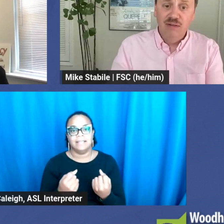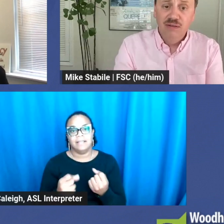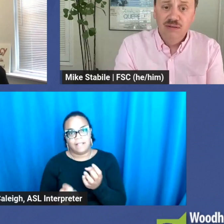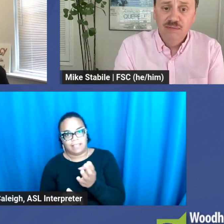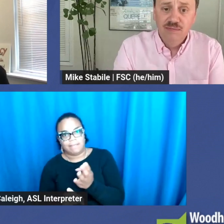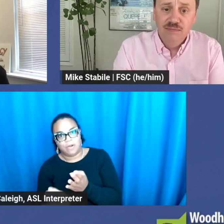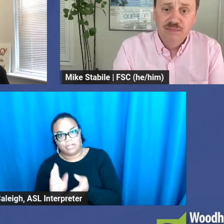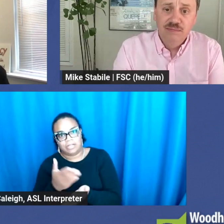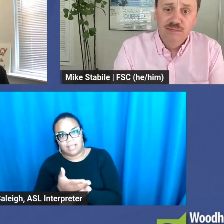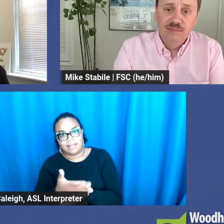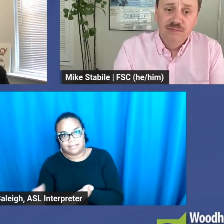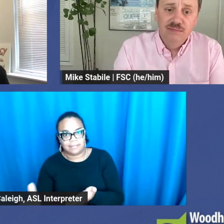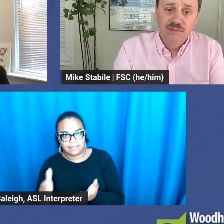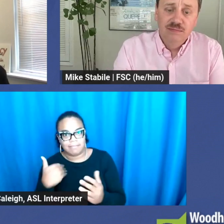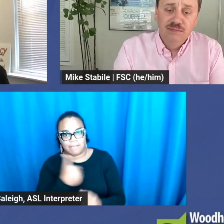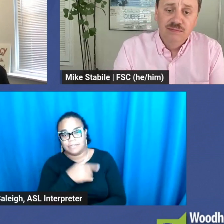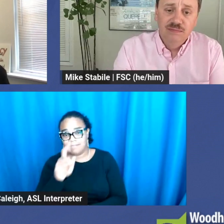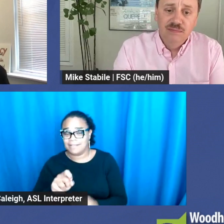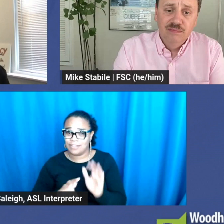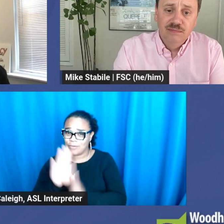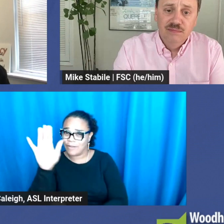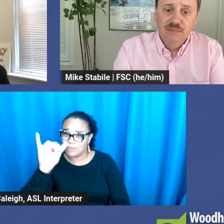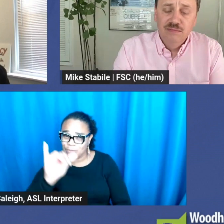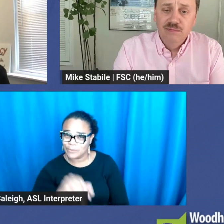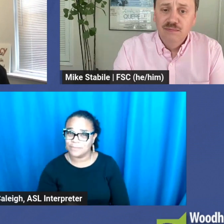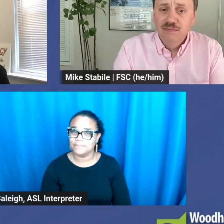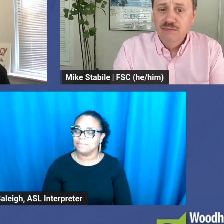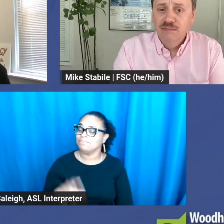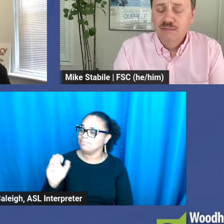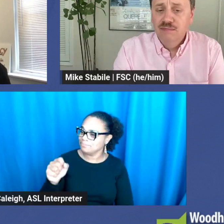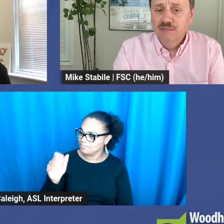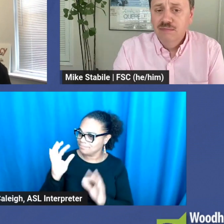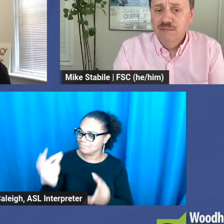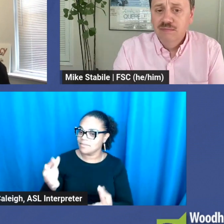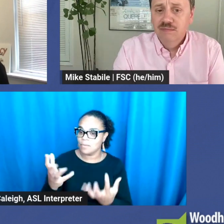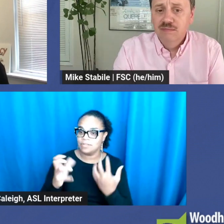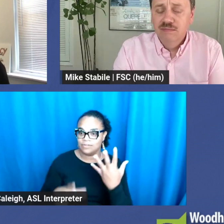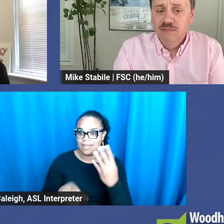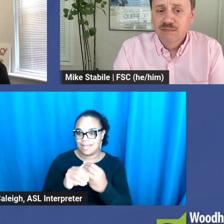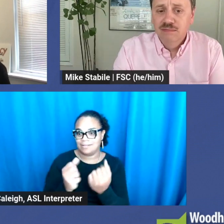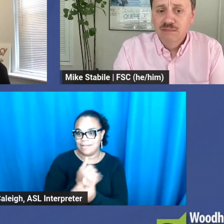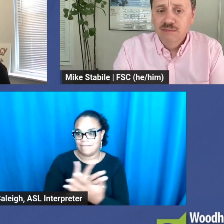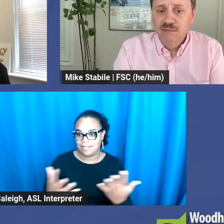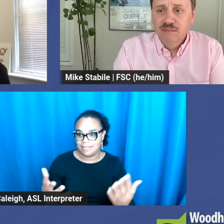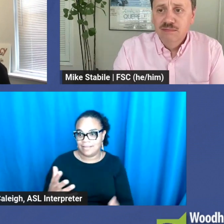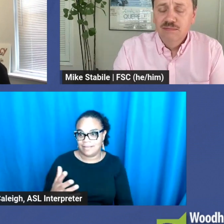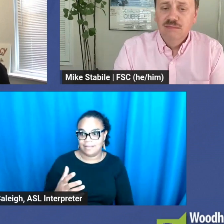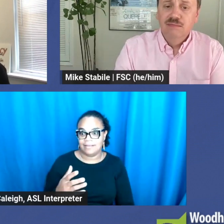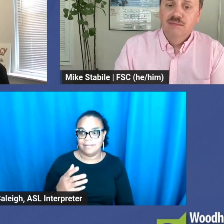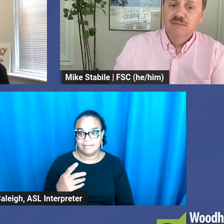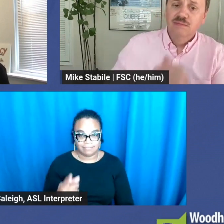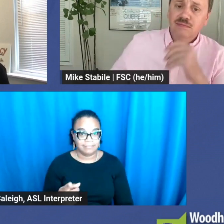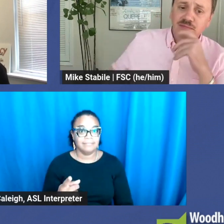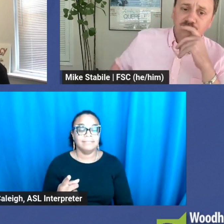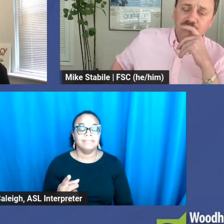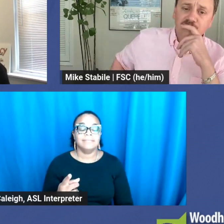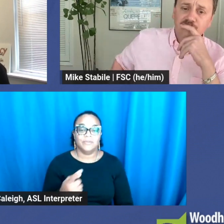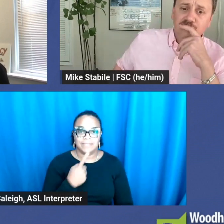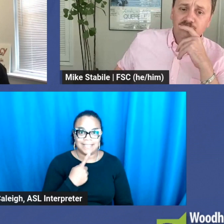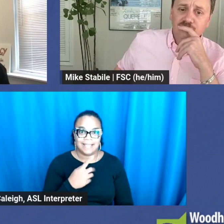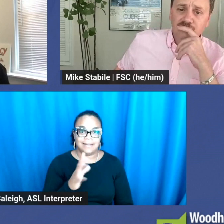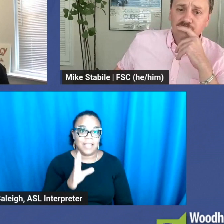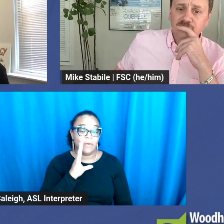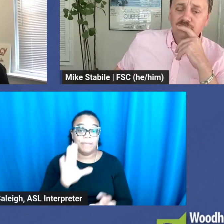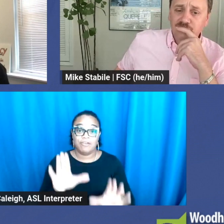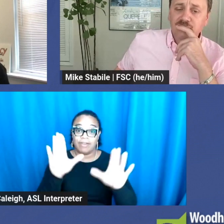well. Yeah, absolutely. And I would just add to everything you all just said that it would be great to